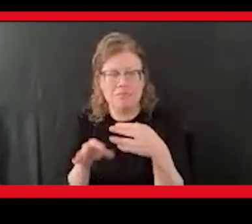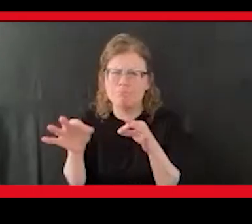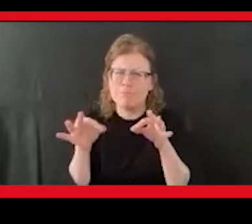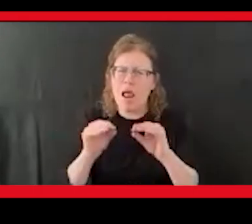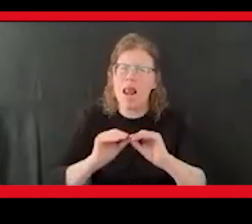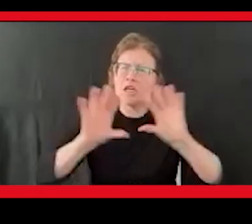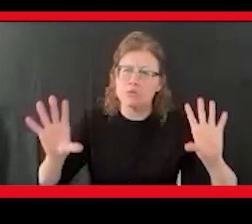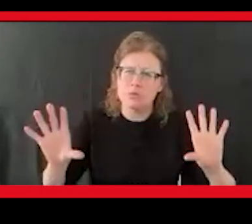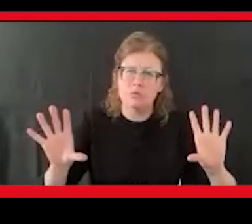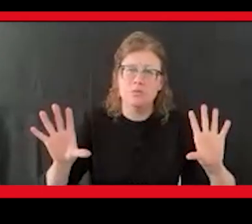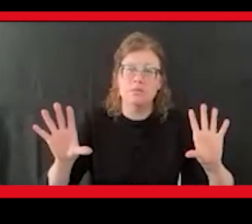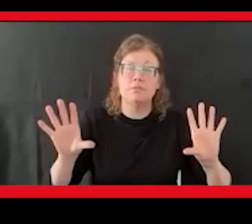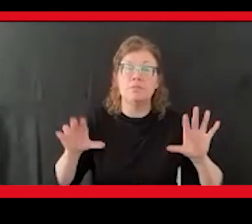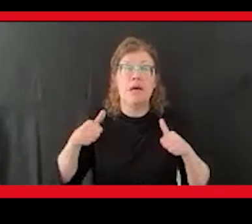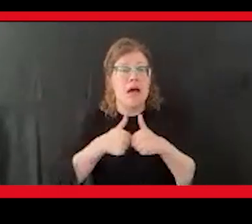goals.